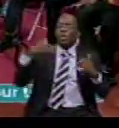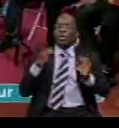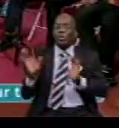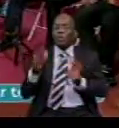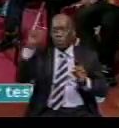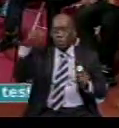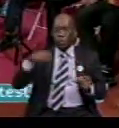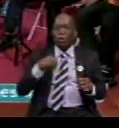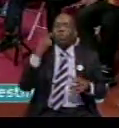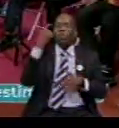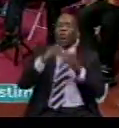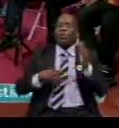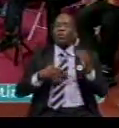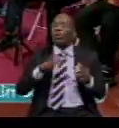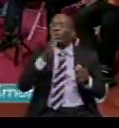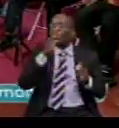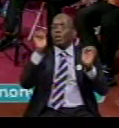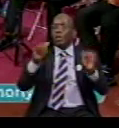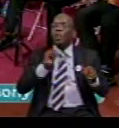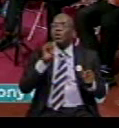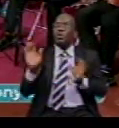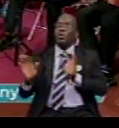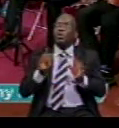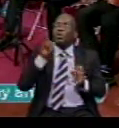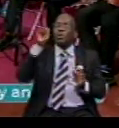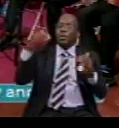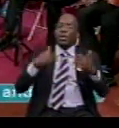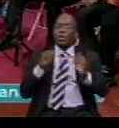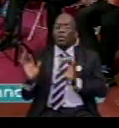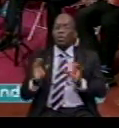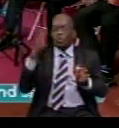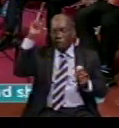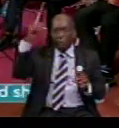He has done so many things for us.